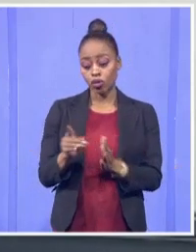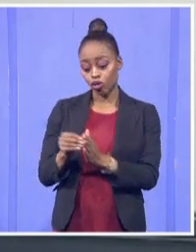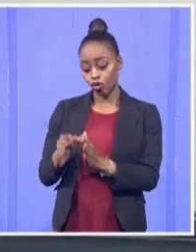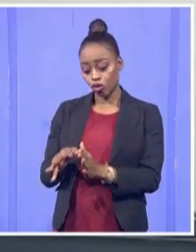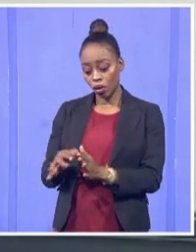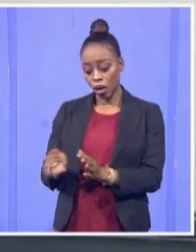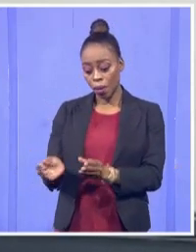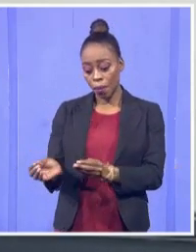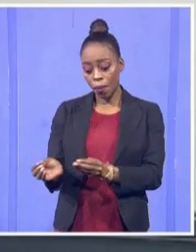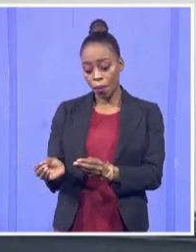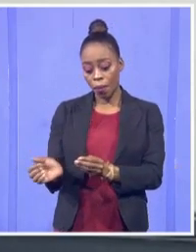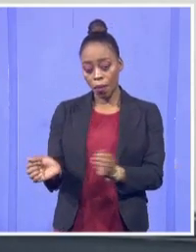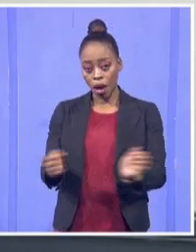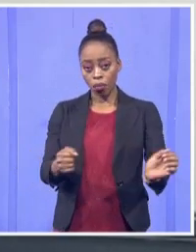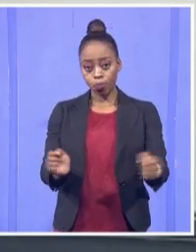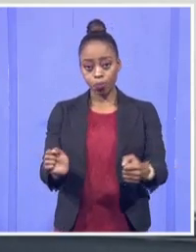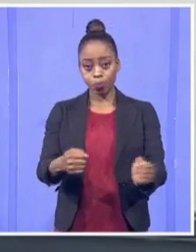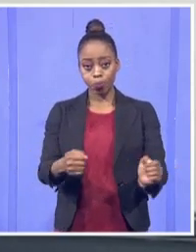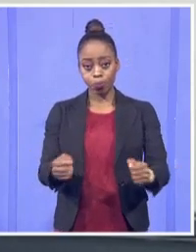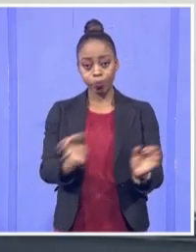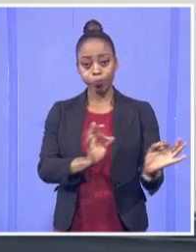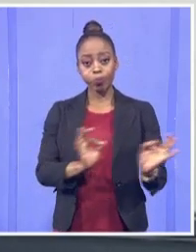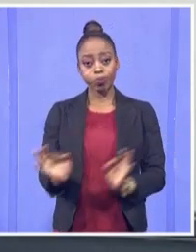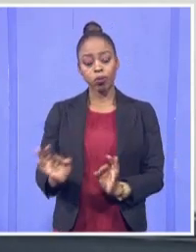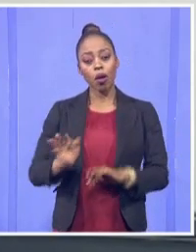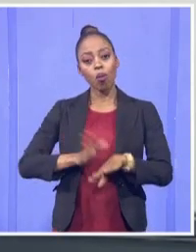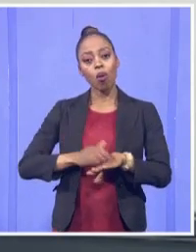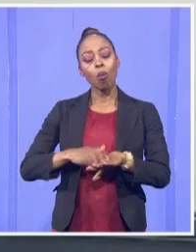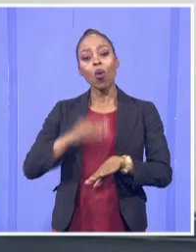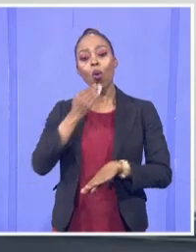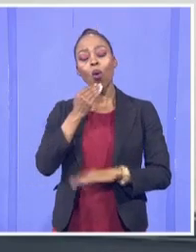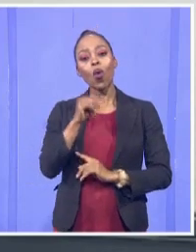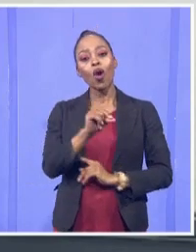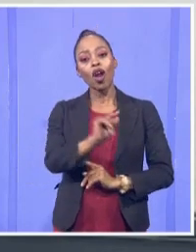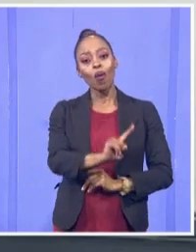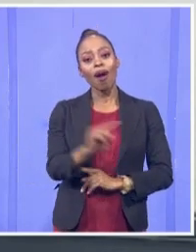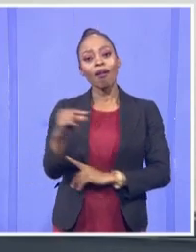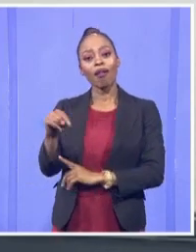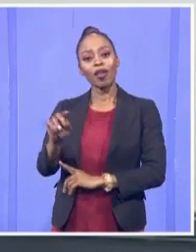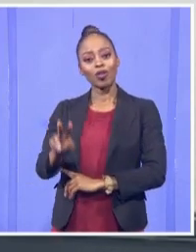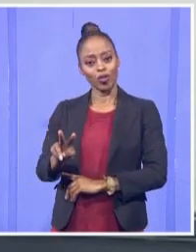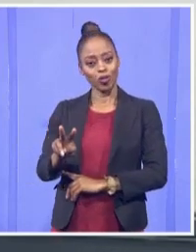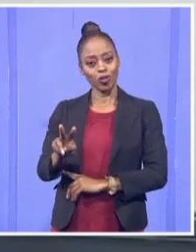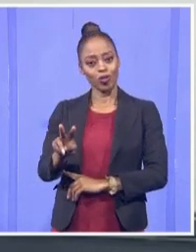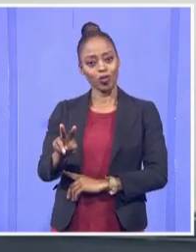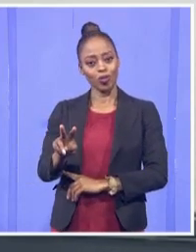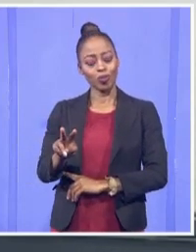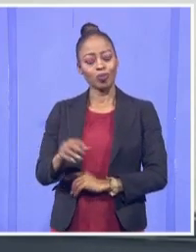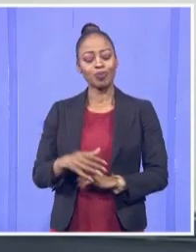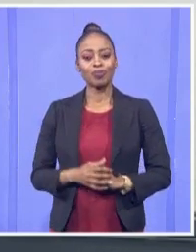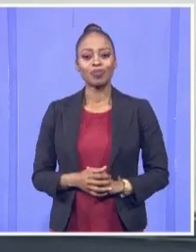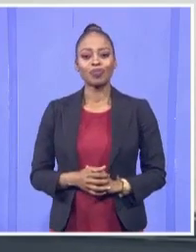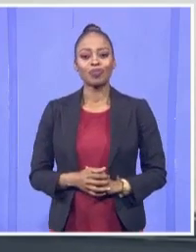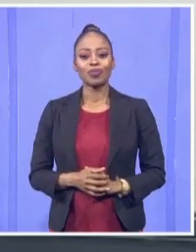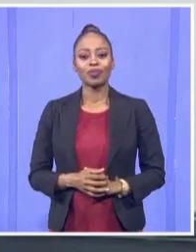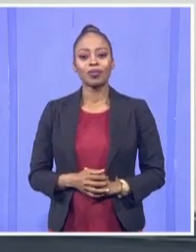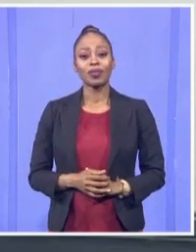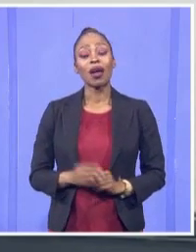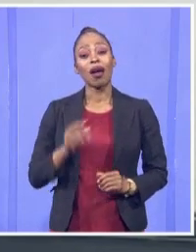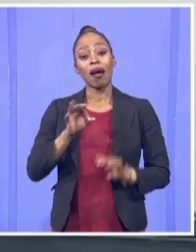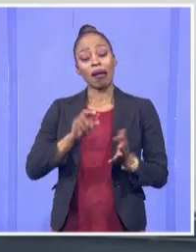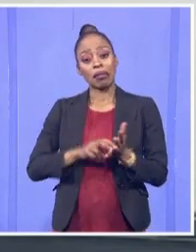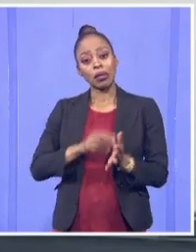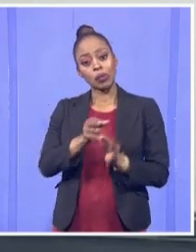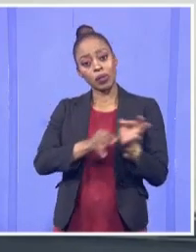proper spaces within our schooling environment, especially for Grade 1 and Grade 2. I just want to start by clarifying